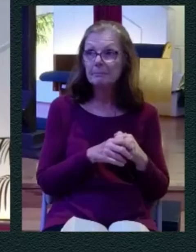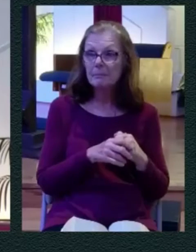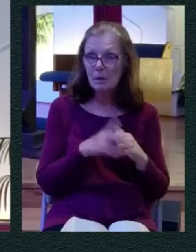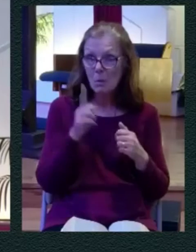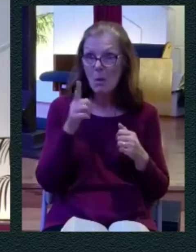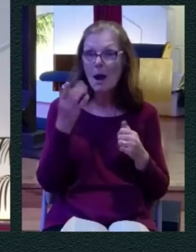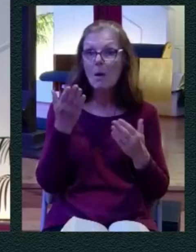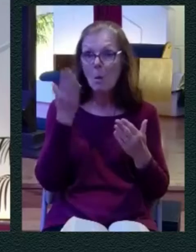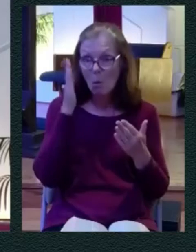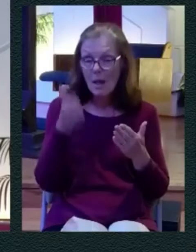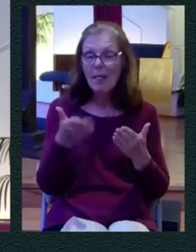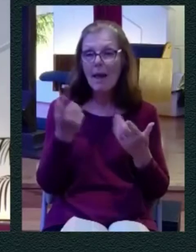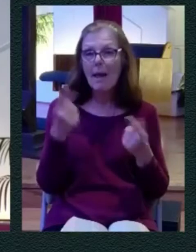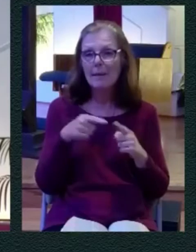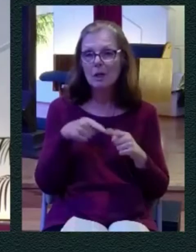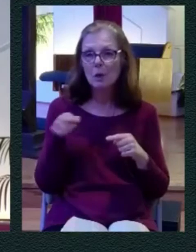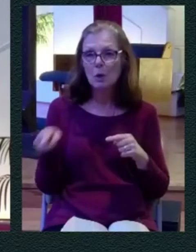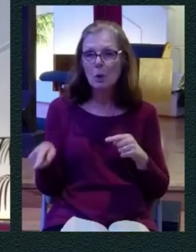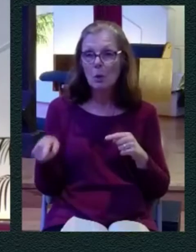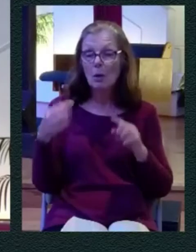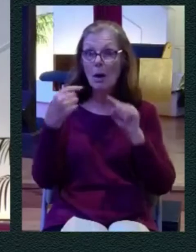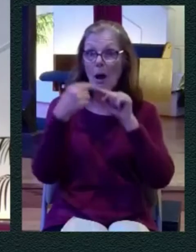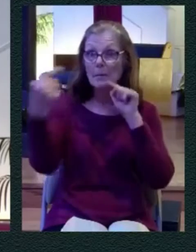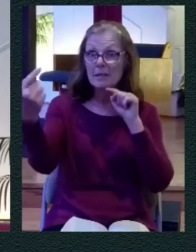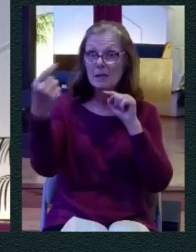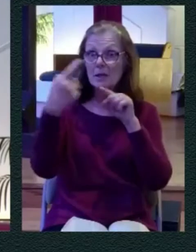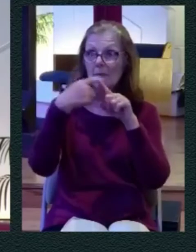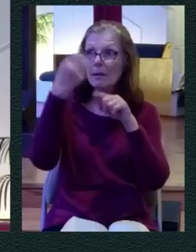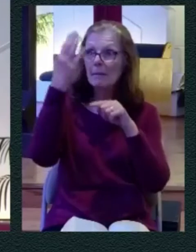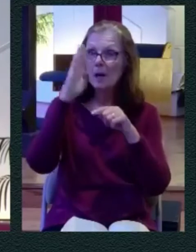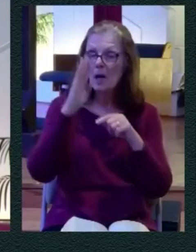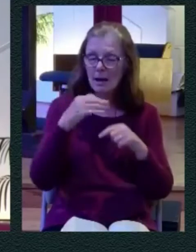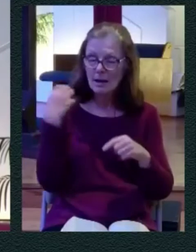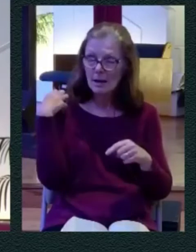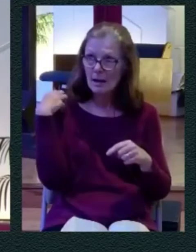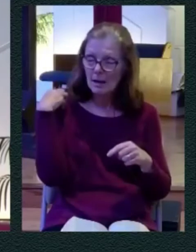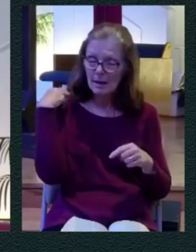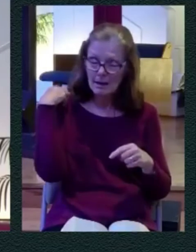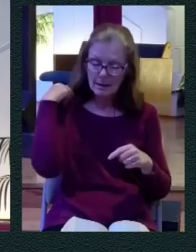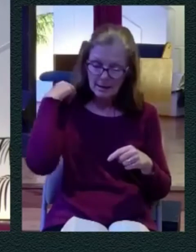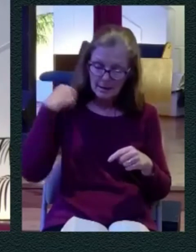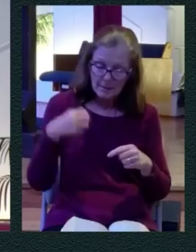The opposition of God. Turn over to the book of Jeremiah.